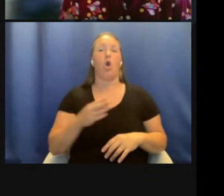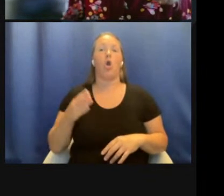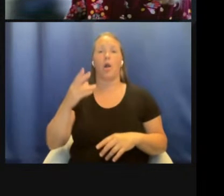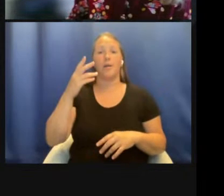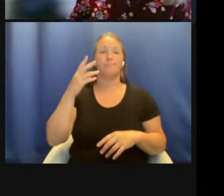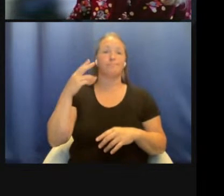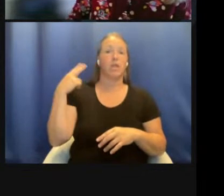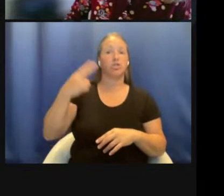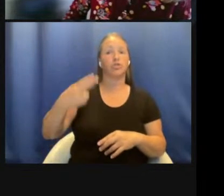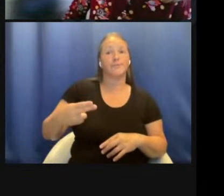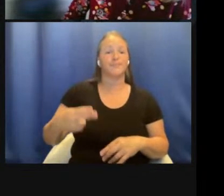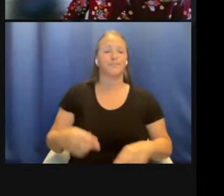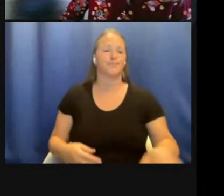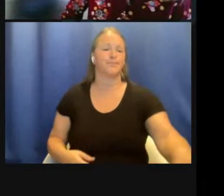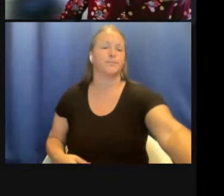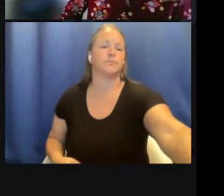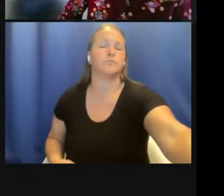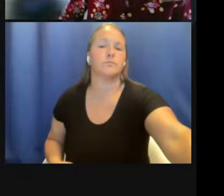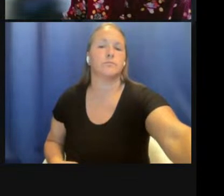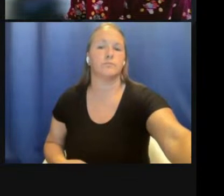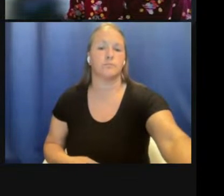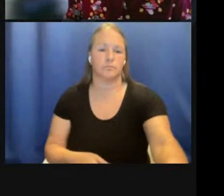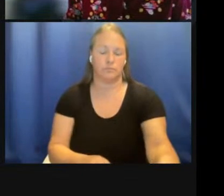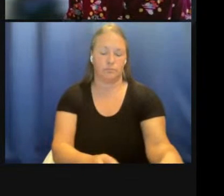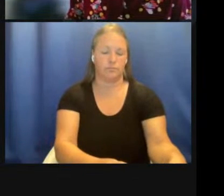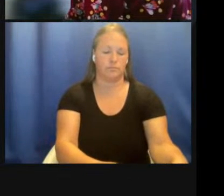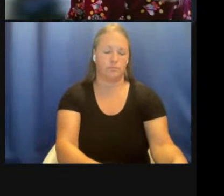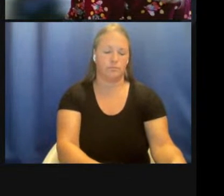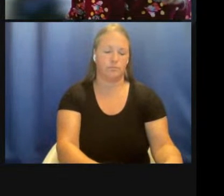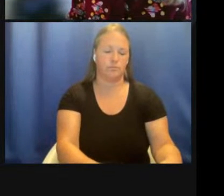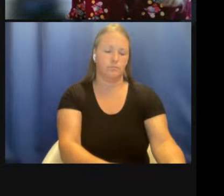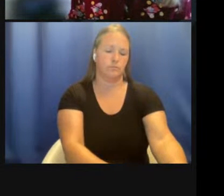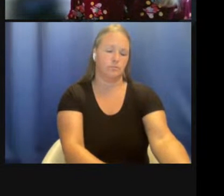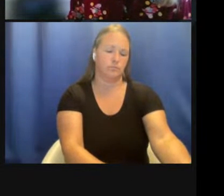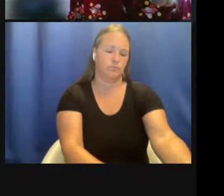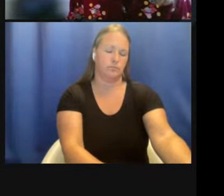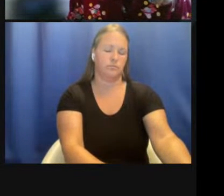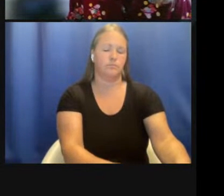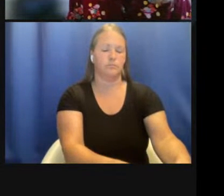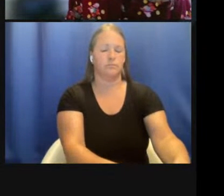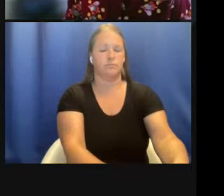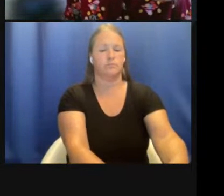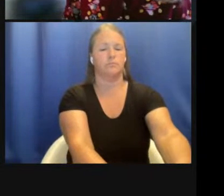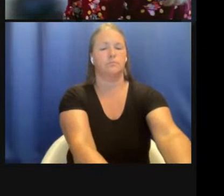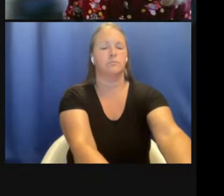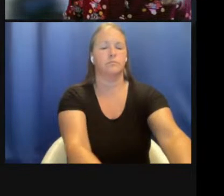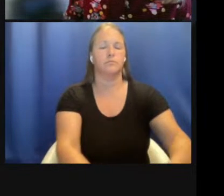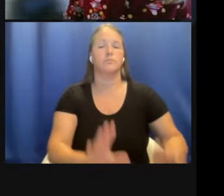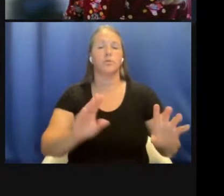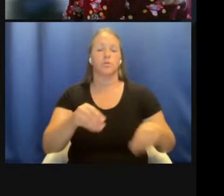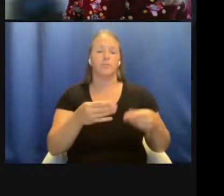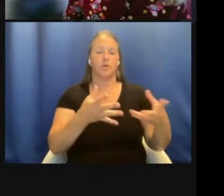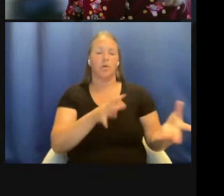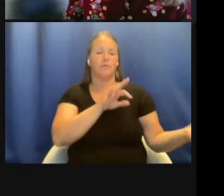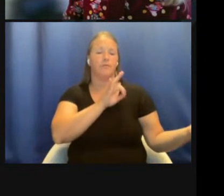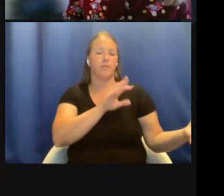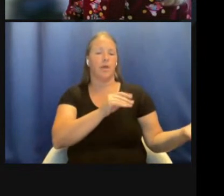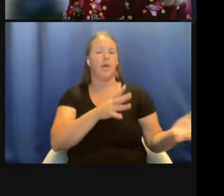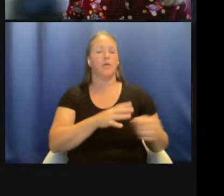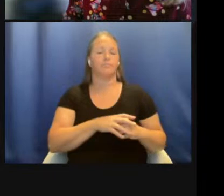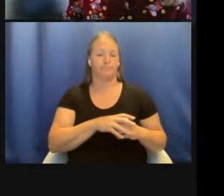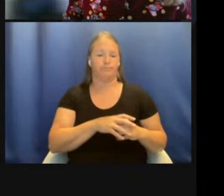you. And here is a little quote to give you a taste of what Elizabeth may have written on that desk. I quote,